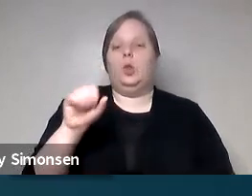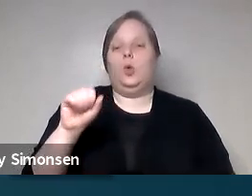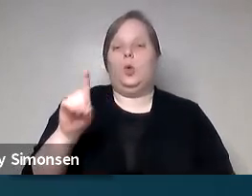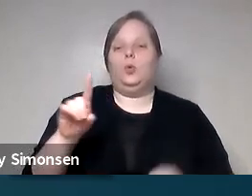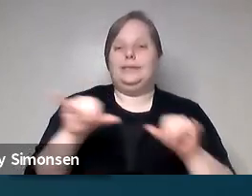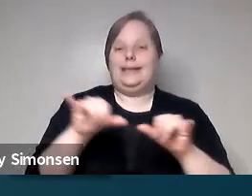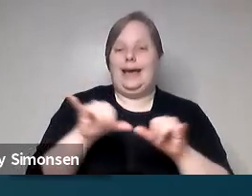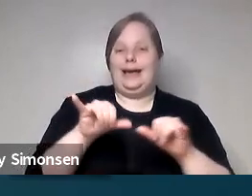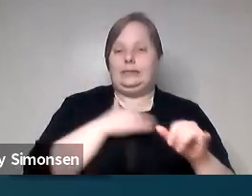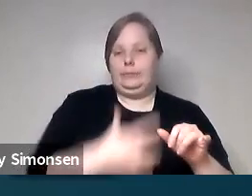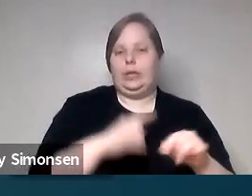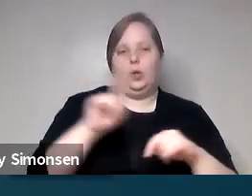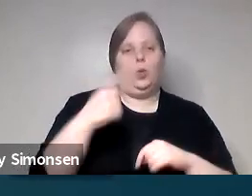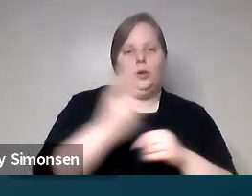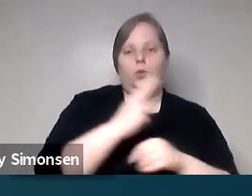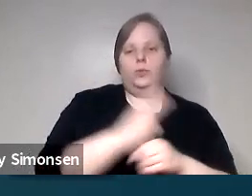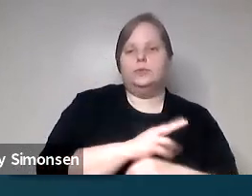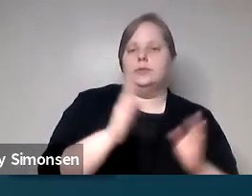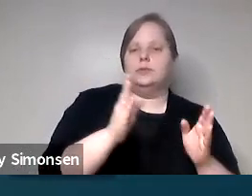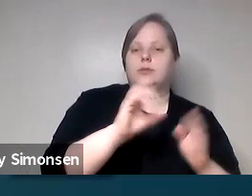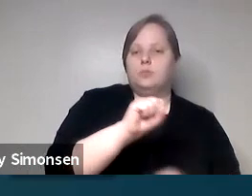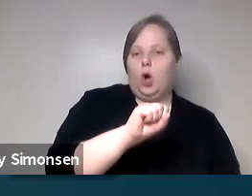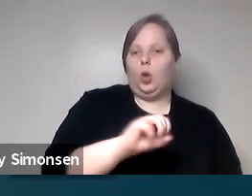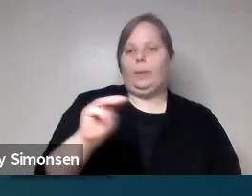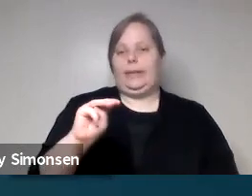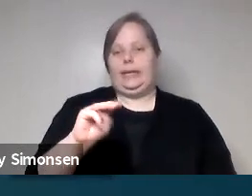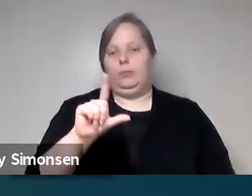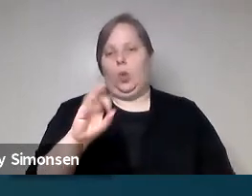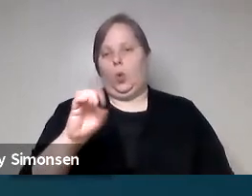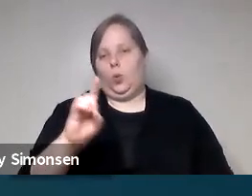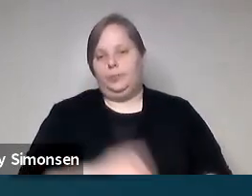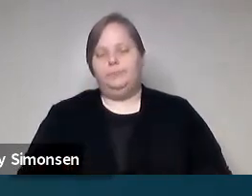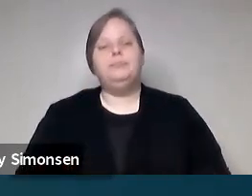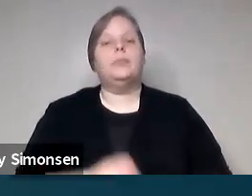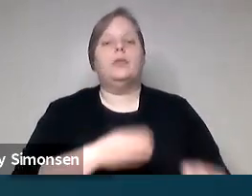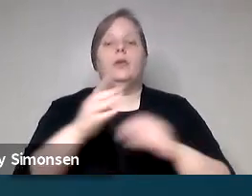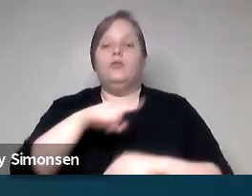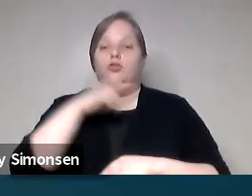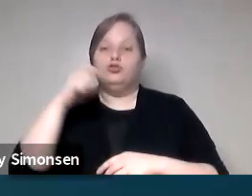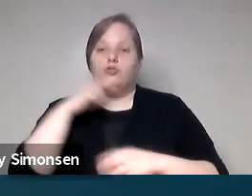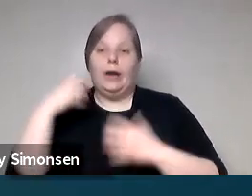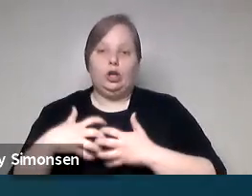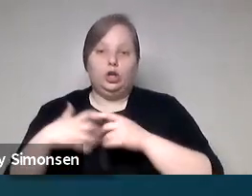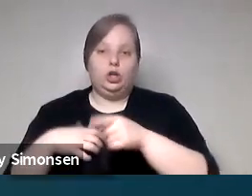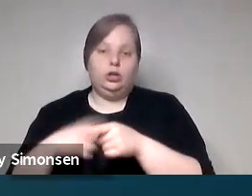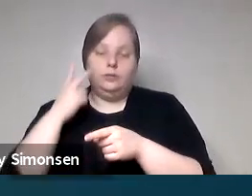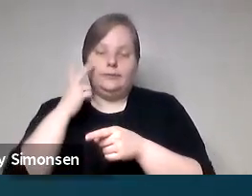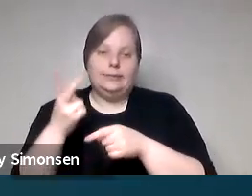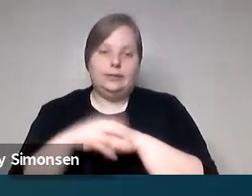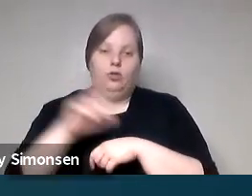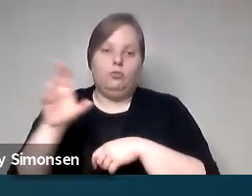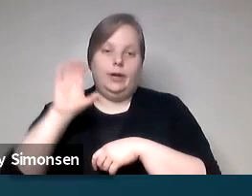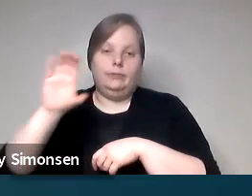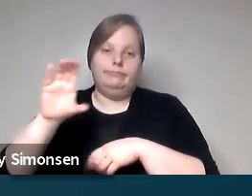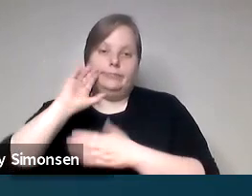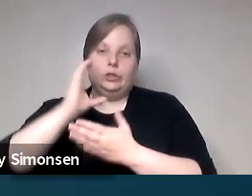or medium load. For the dryer, if you look at the next picture, the dryer, they